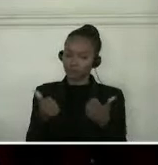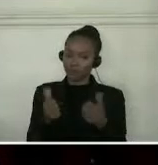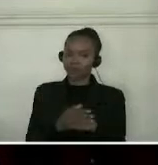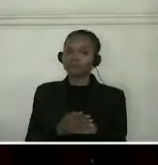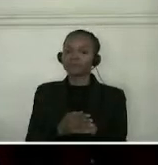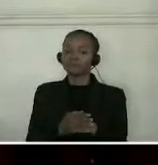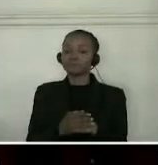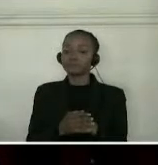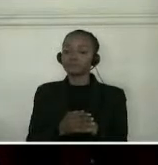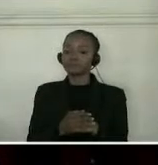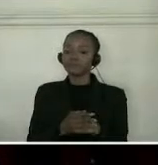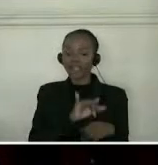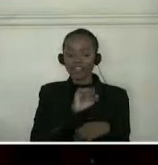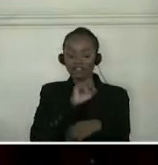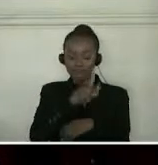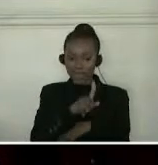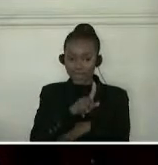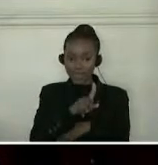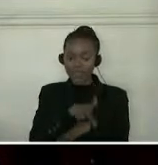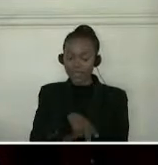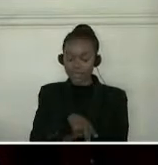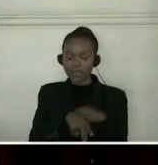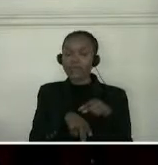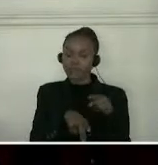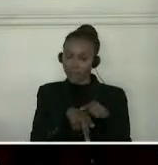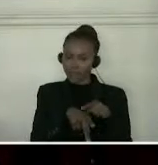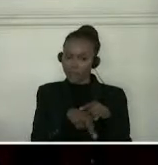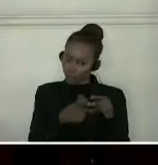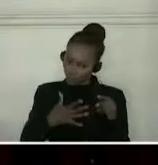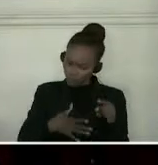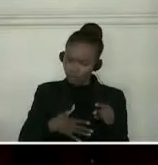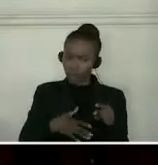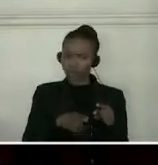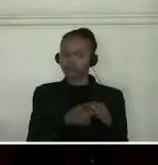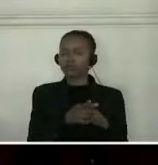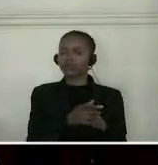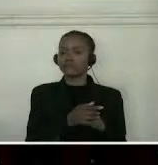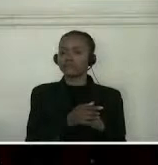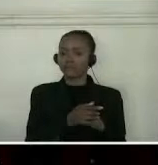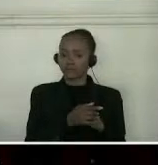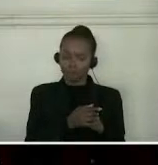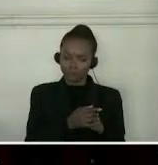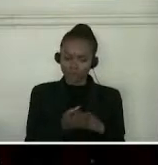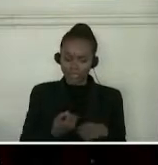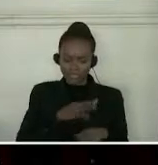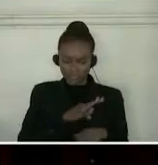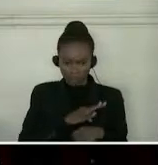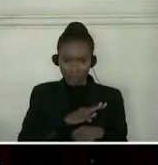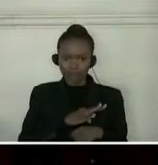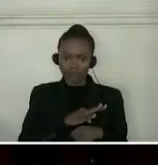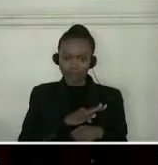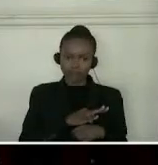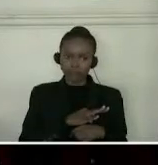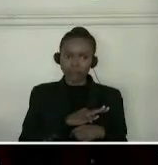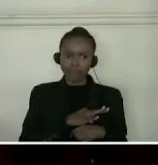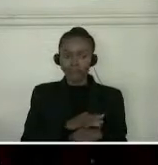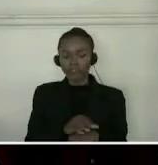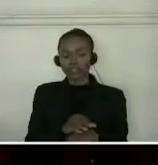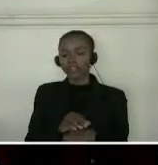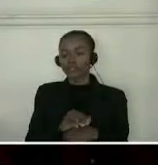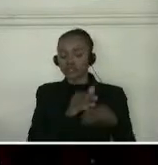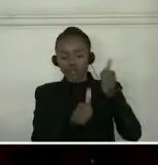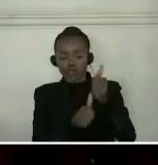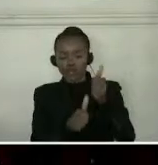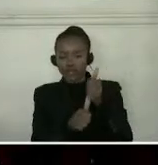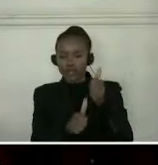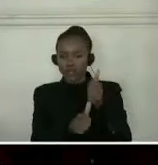leisure we would like to express our gratitude to the as well sport and recreation staff under the leadership of the hot doctors ifunda for their